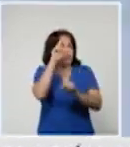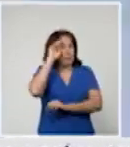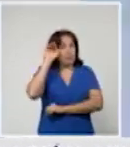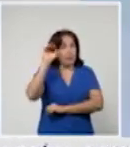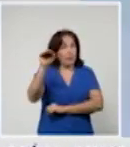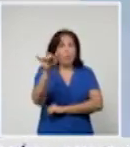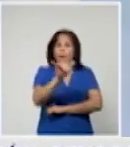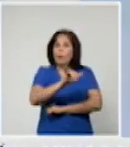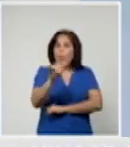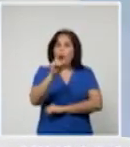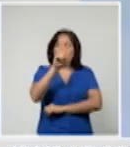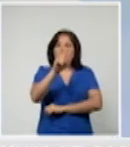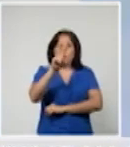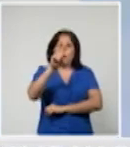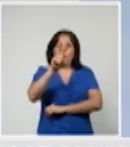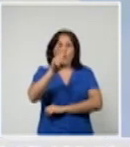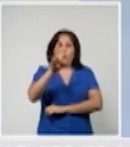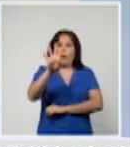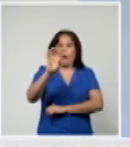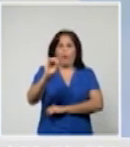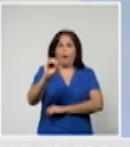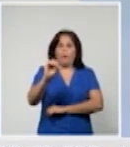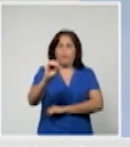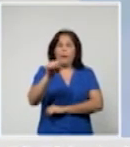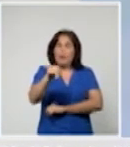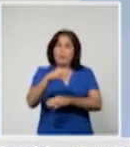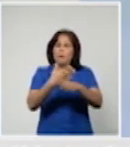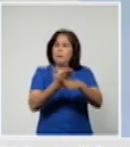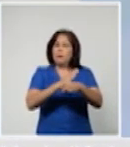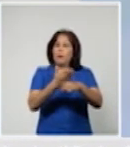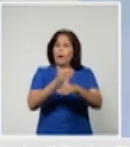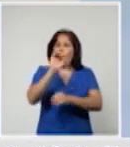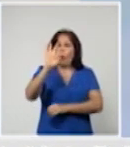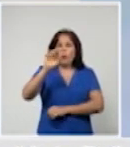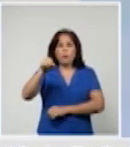inhabitants. Summing up, of the